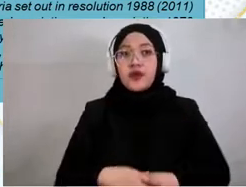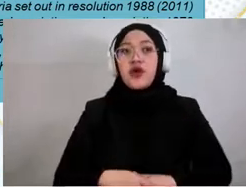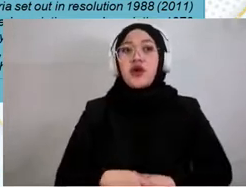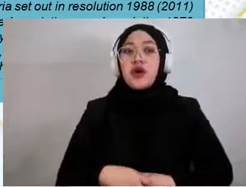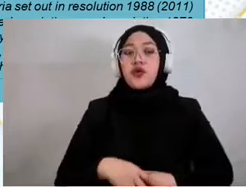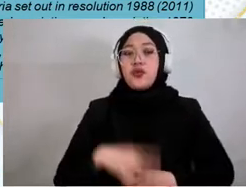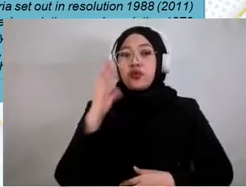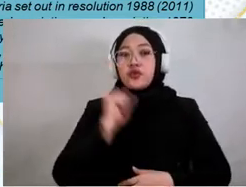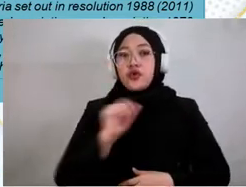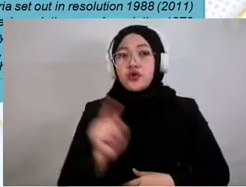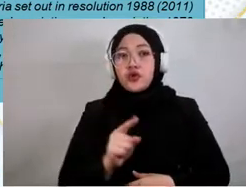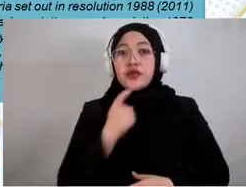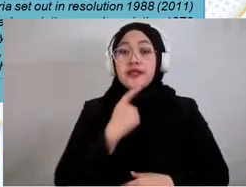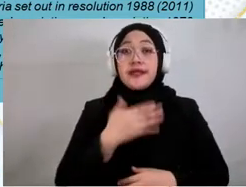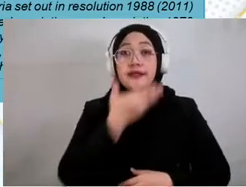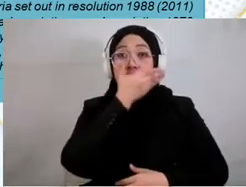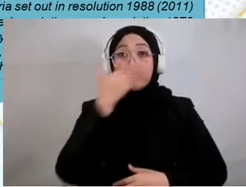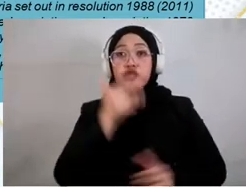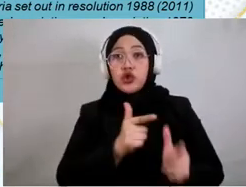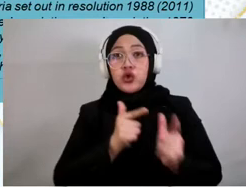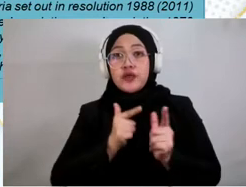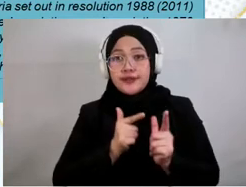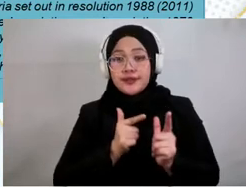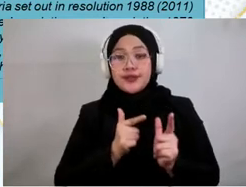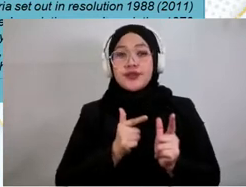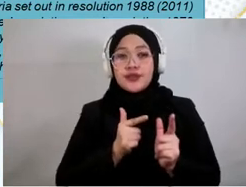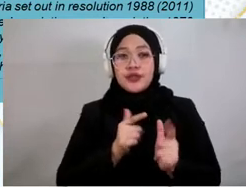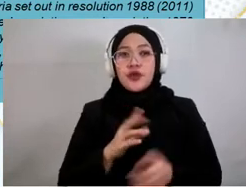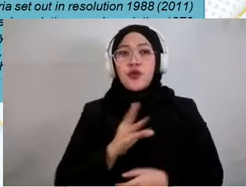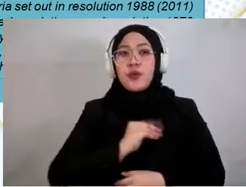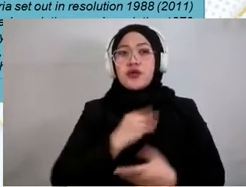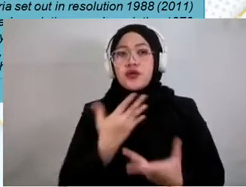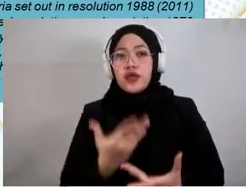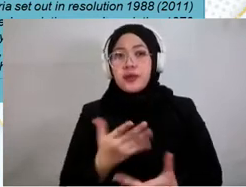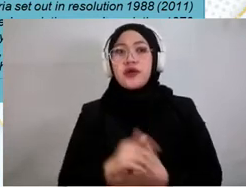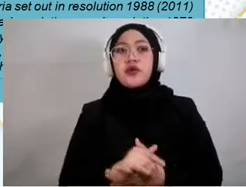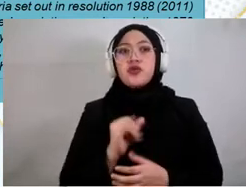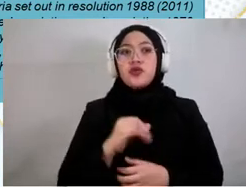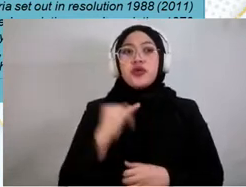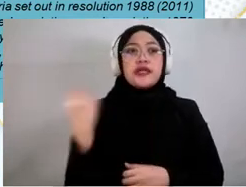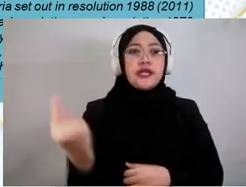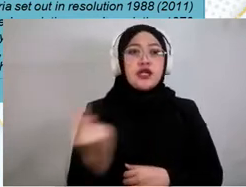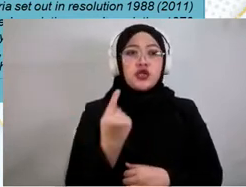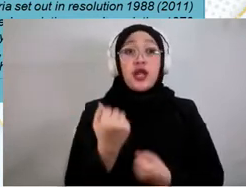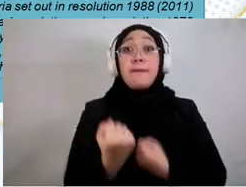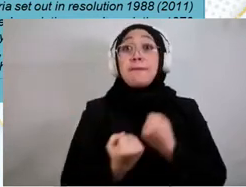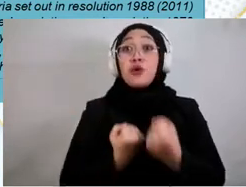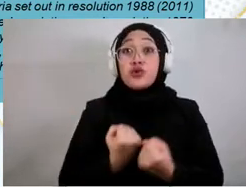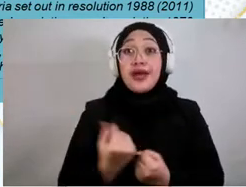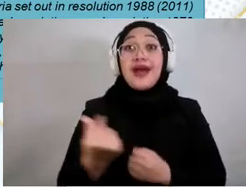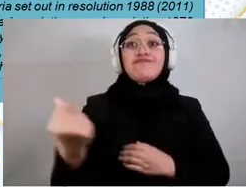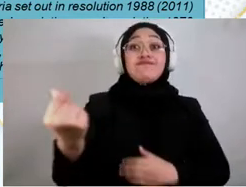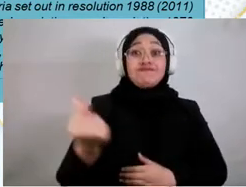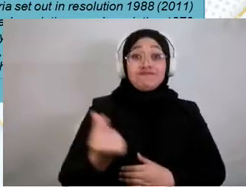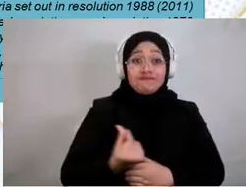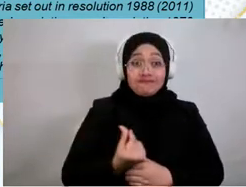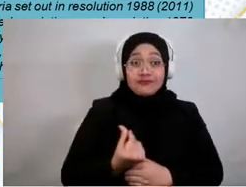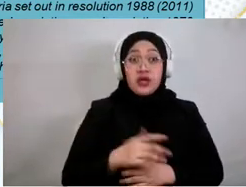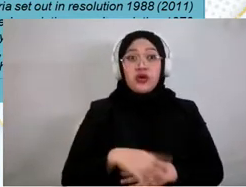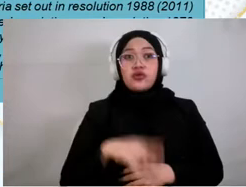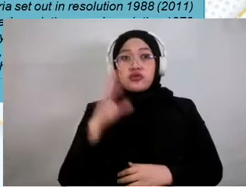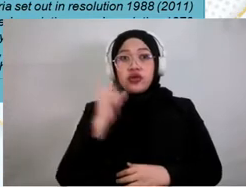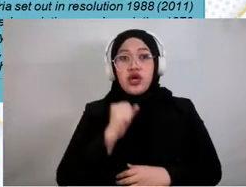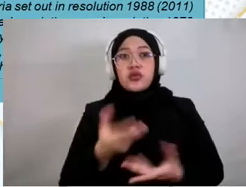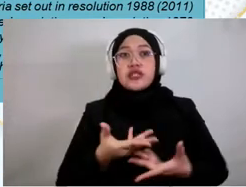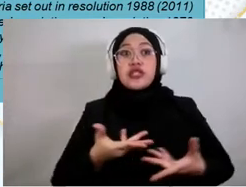of terrorism, there is that means for garnering international cooperation, looking into the situation in